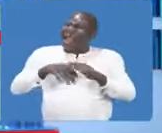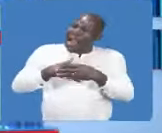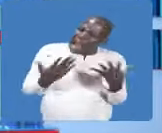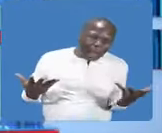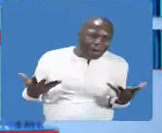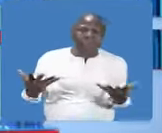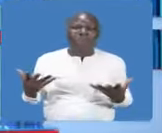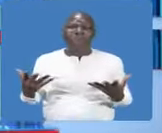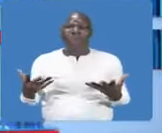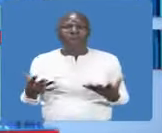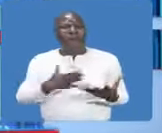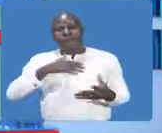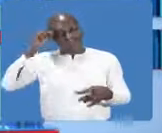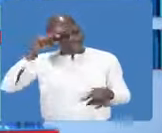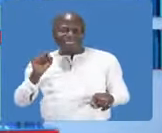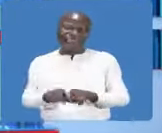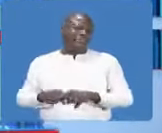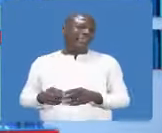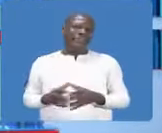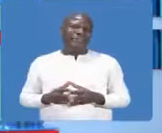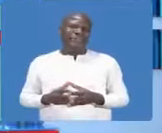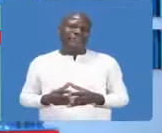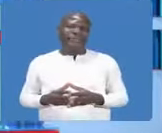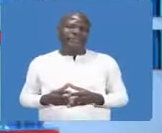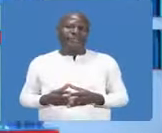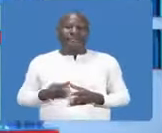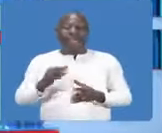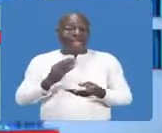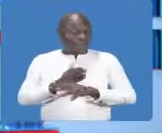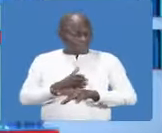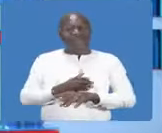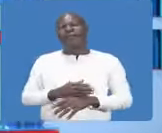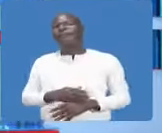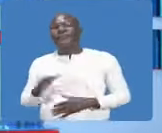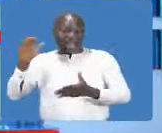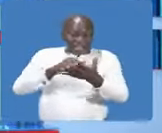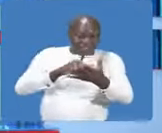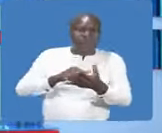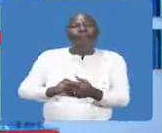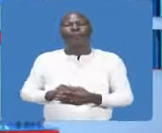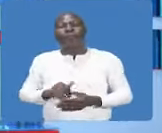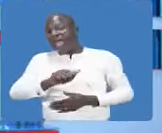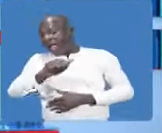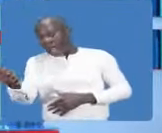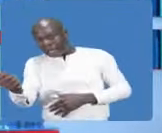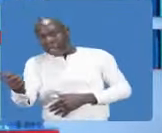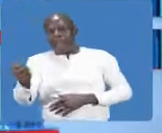ho me ni adafo a wo tie me wo ye no firi ho no mo a afei wo kwato nkrofo bi so